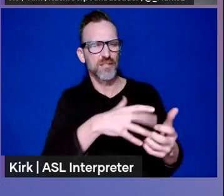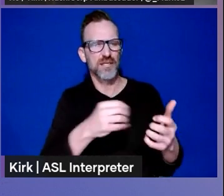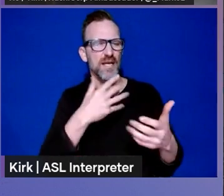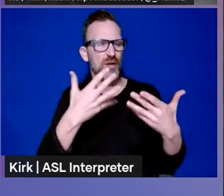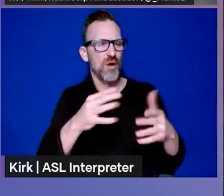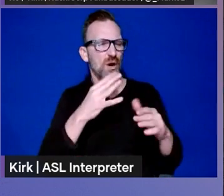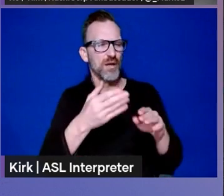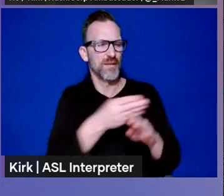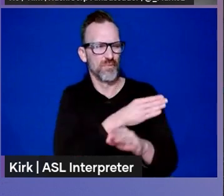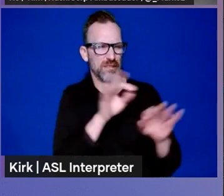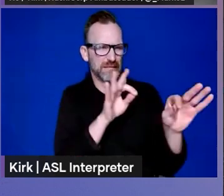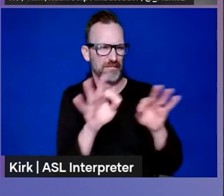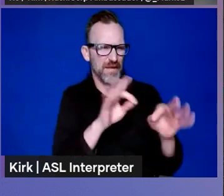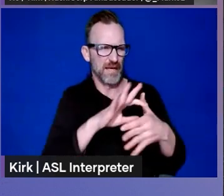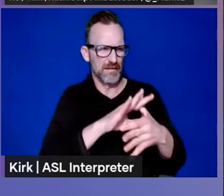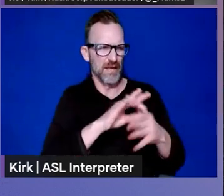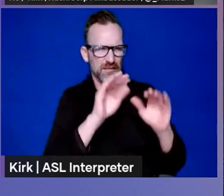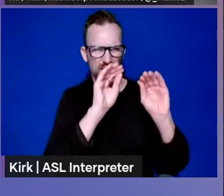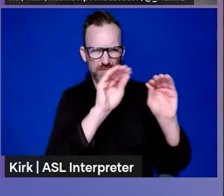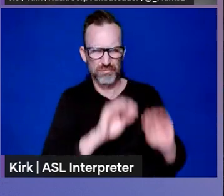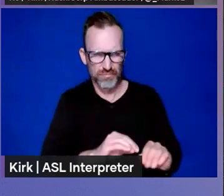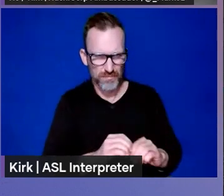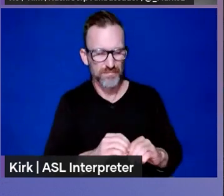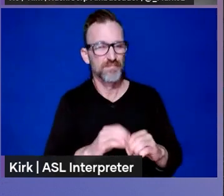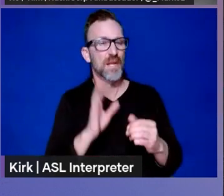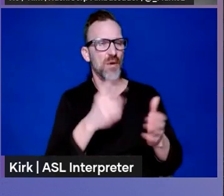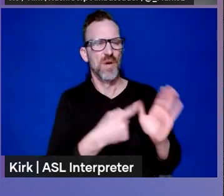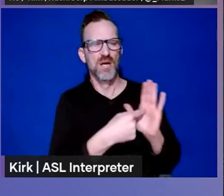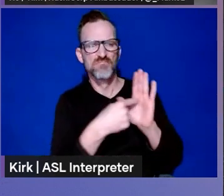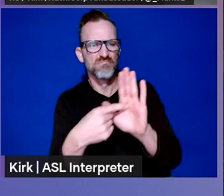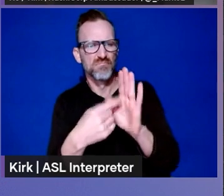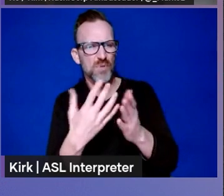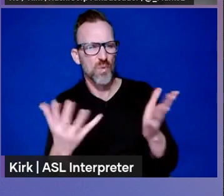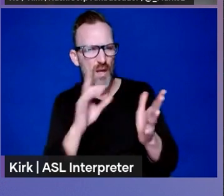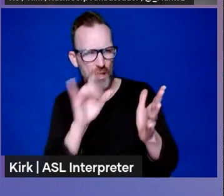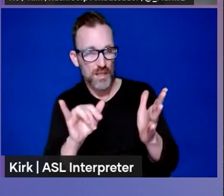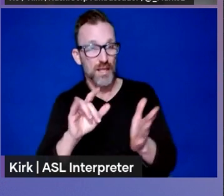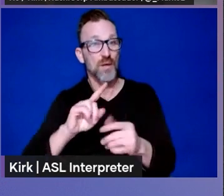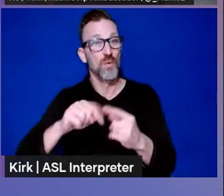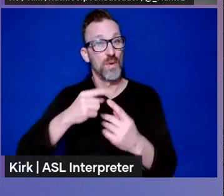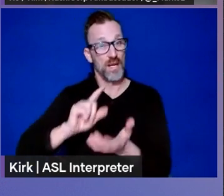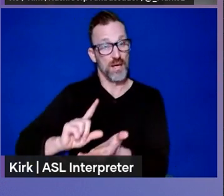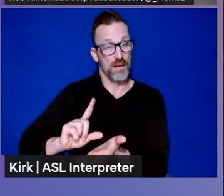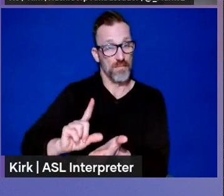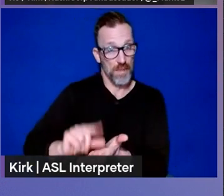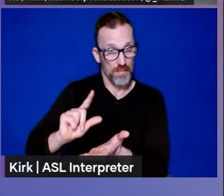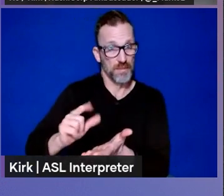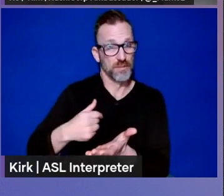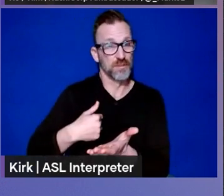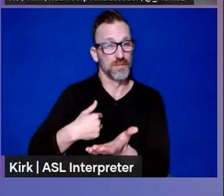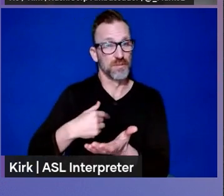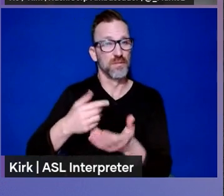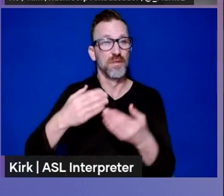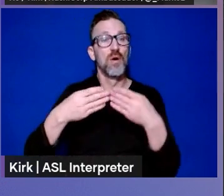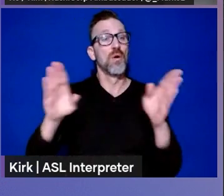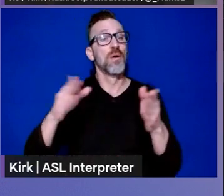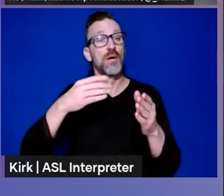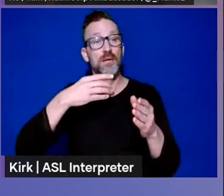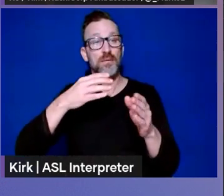that actually looks like when you go ahead and update something in the app, I'm just going to quickly show you if we go to public index